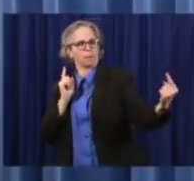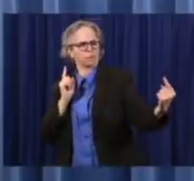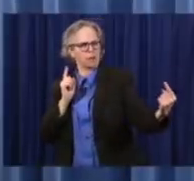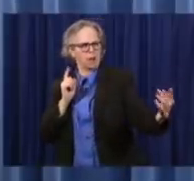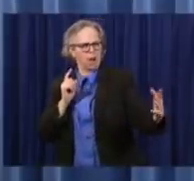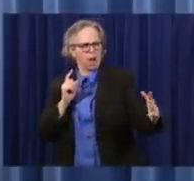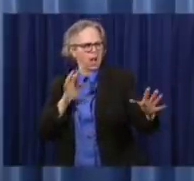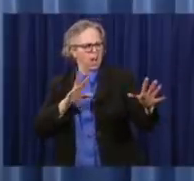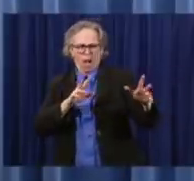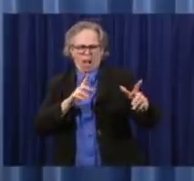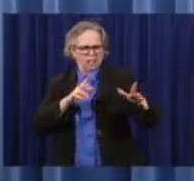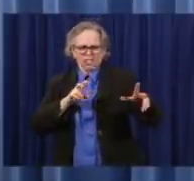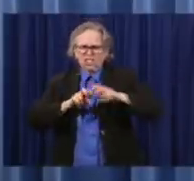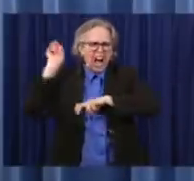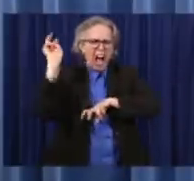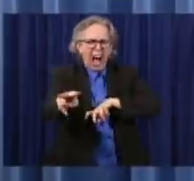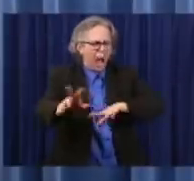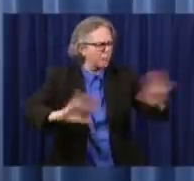too fast.